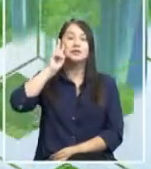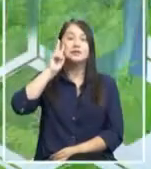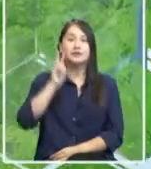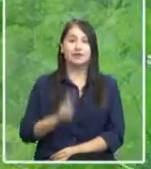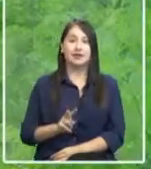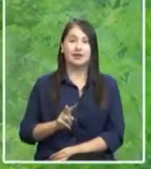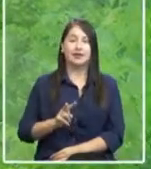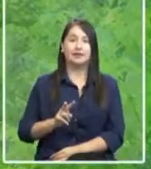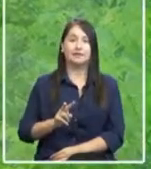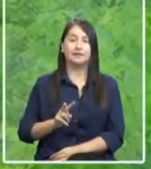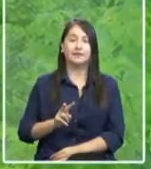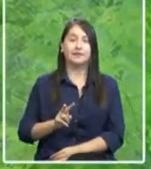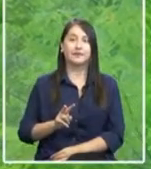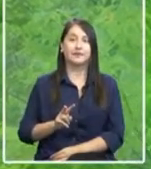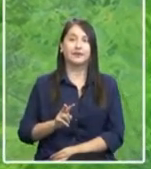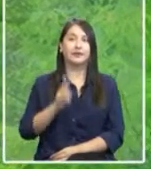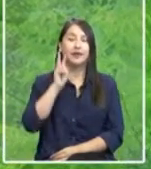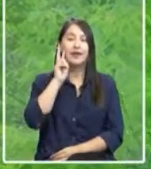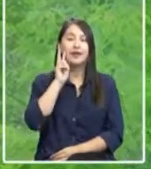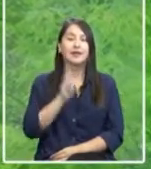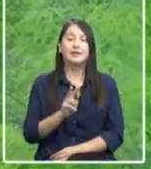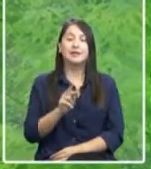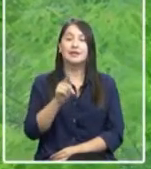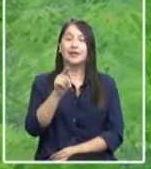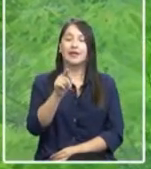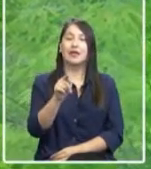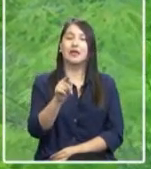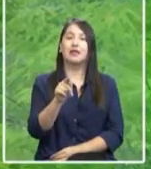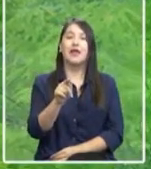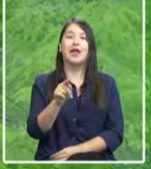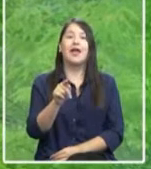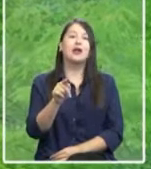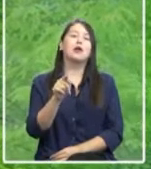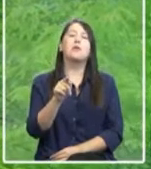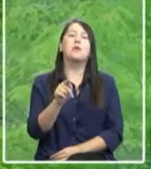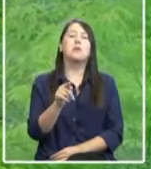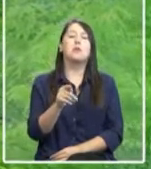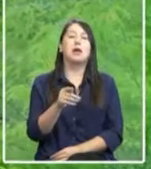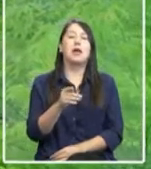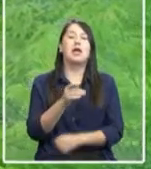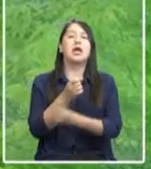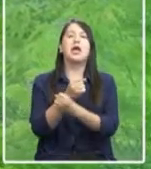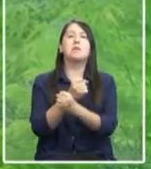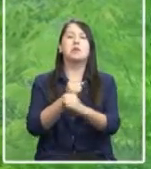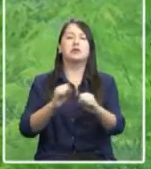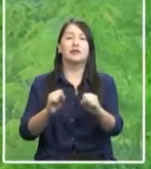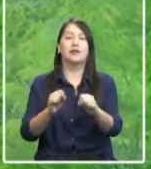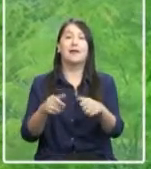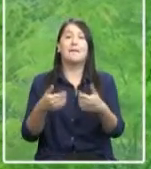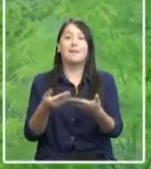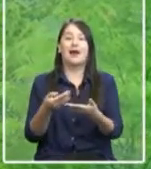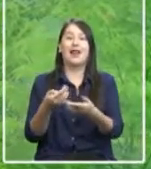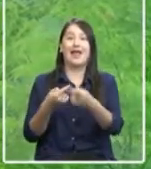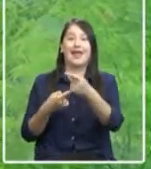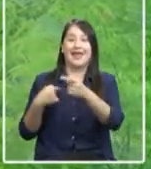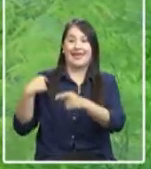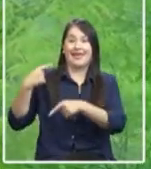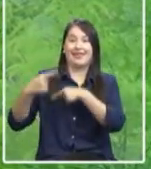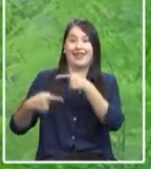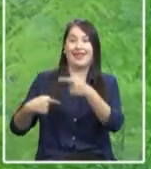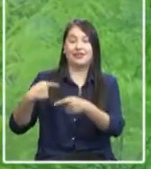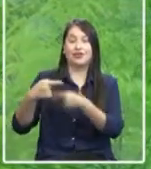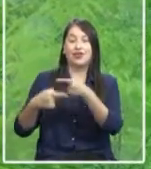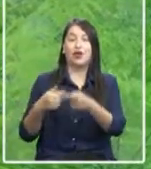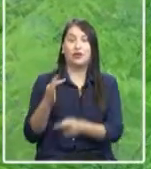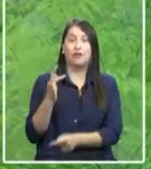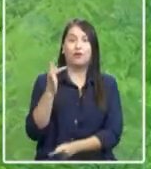untenable, impossible for future generations. This is the standard definition of sustainable development that comes to